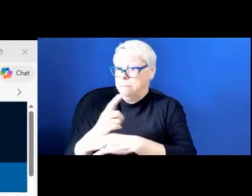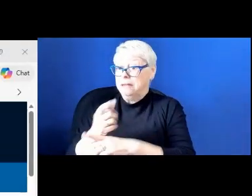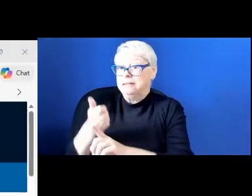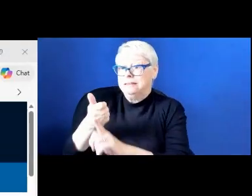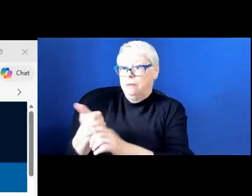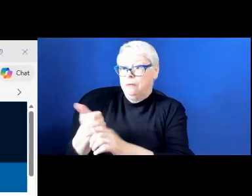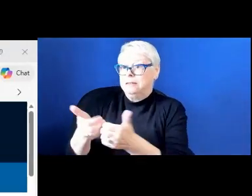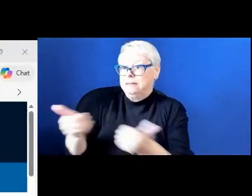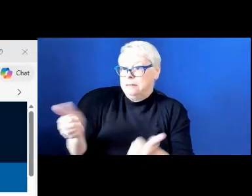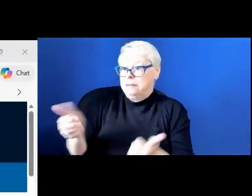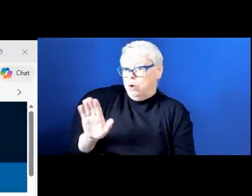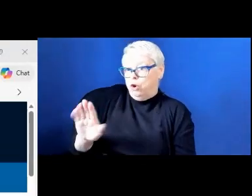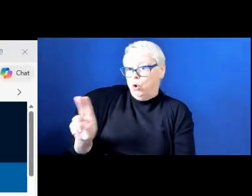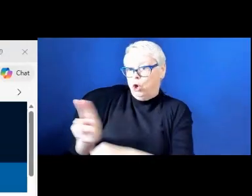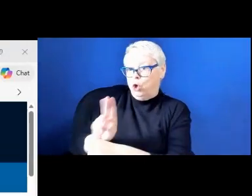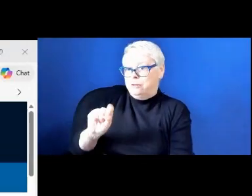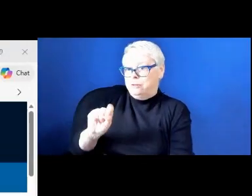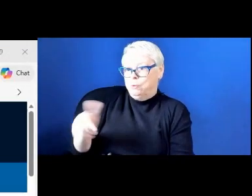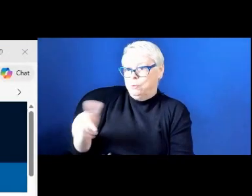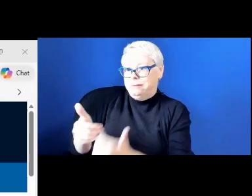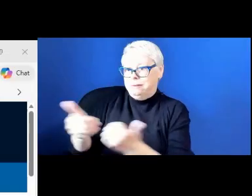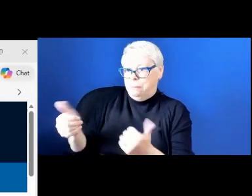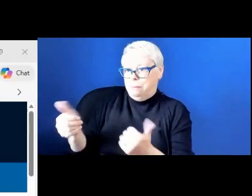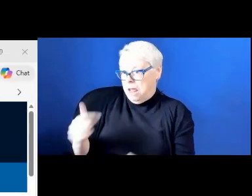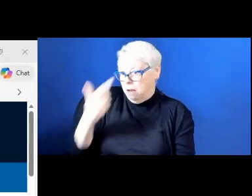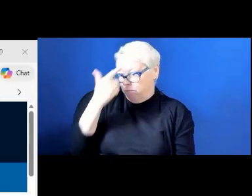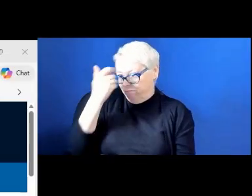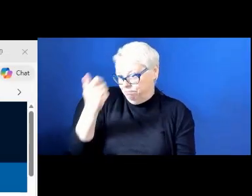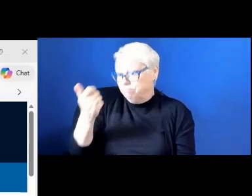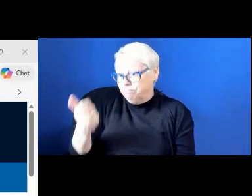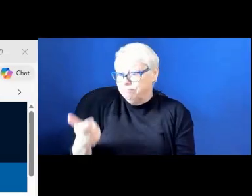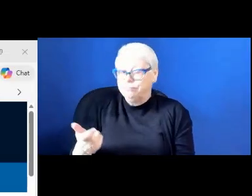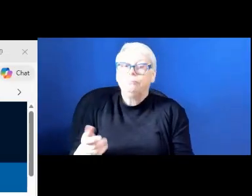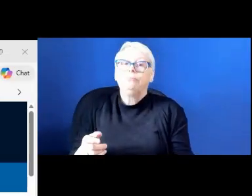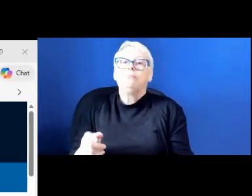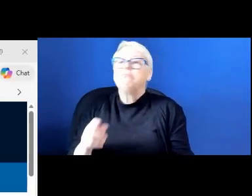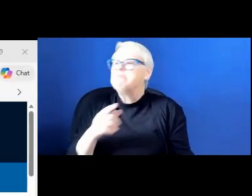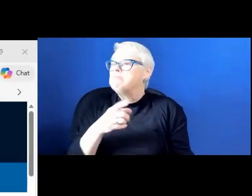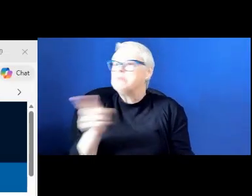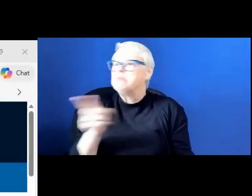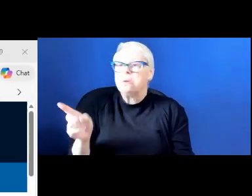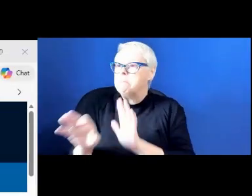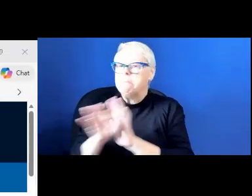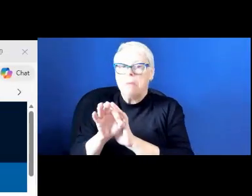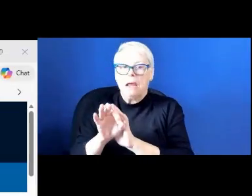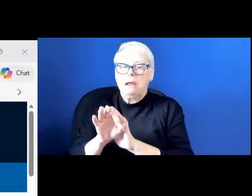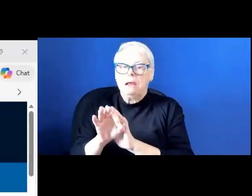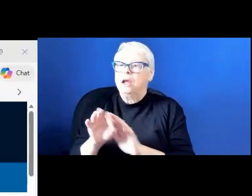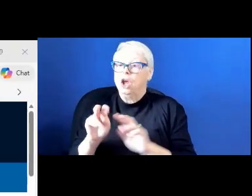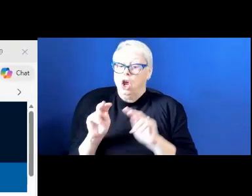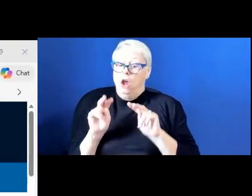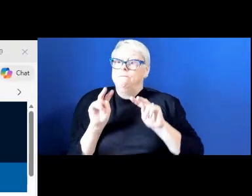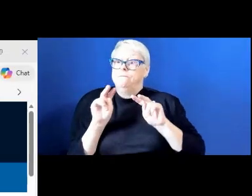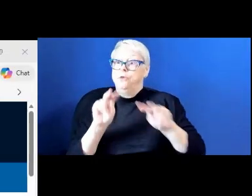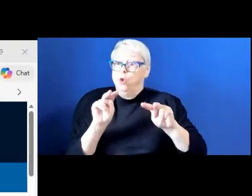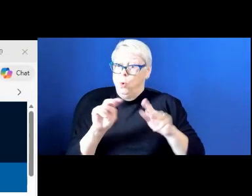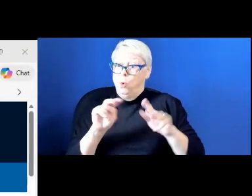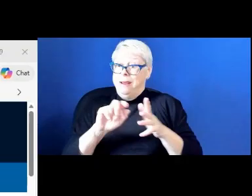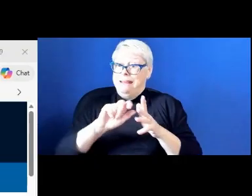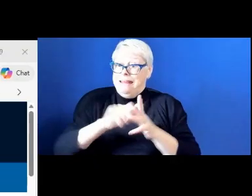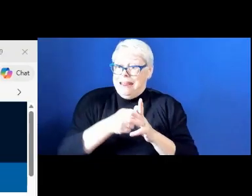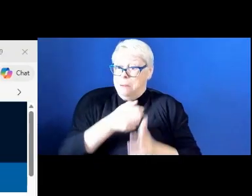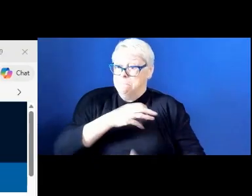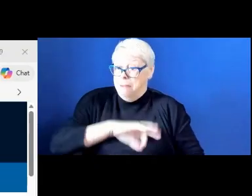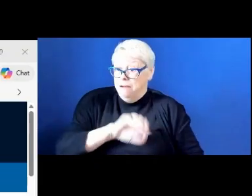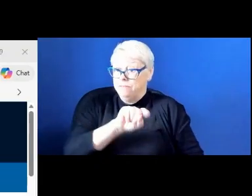can use whenever you need it. And you can select View Key Benefits here. If you want to